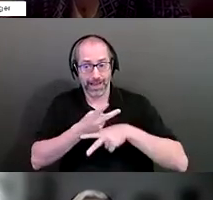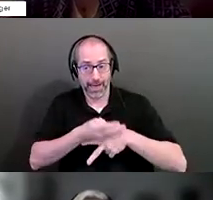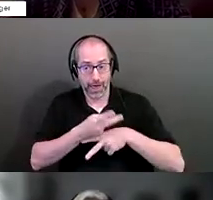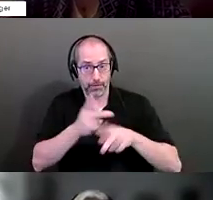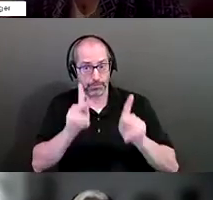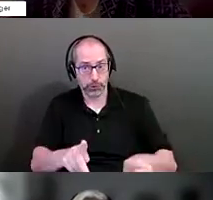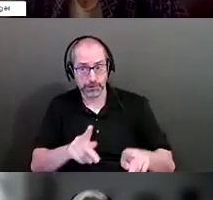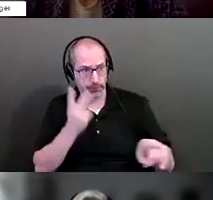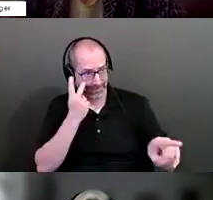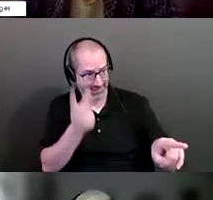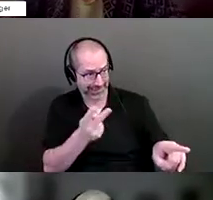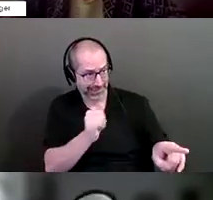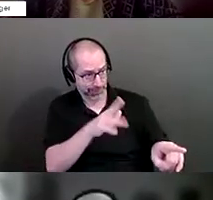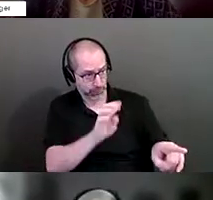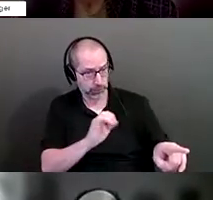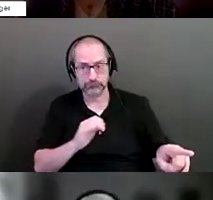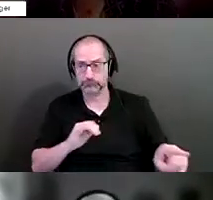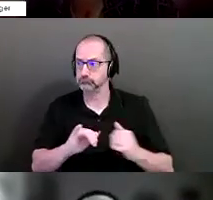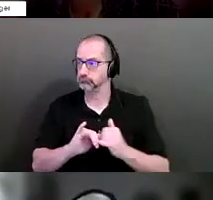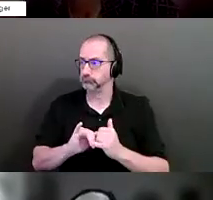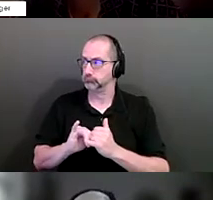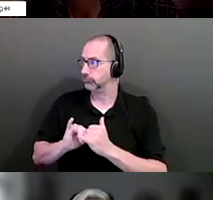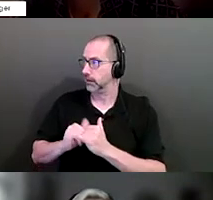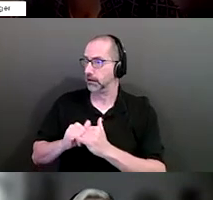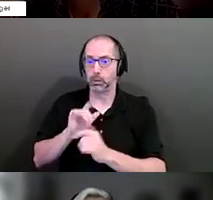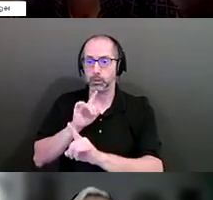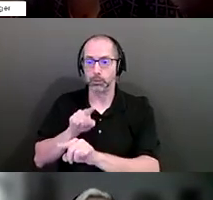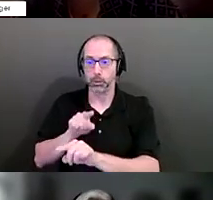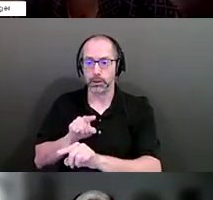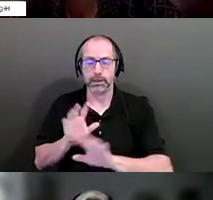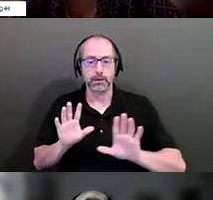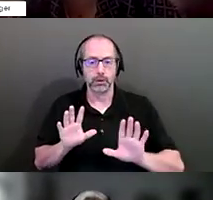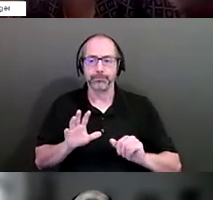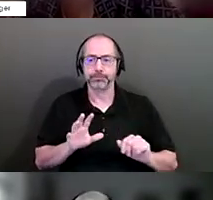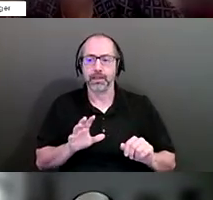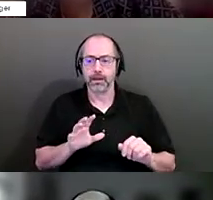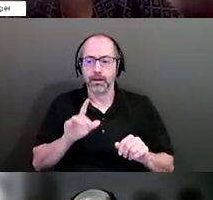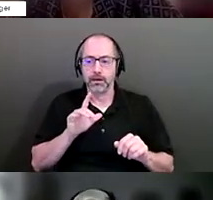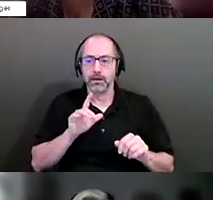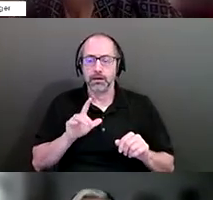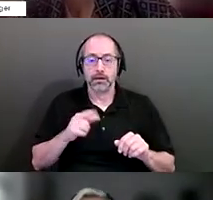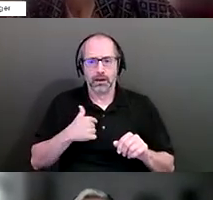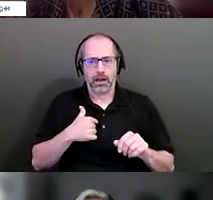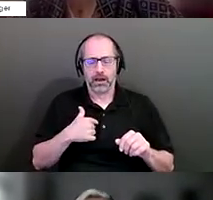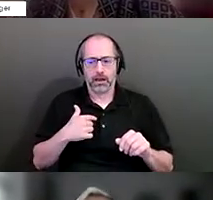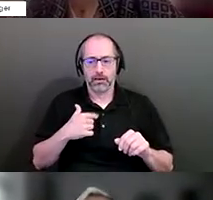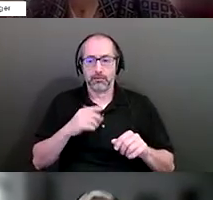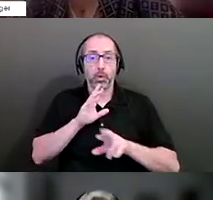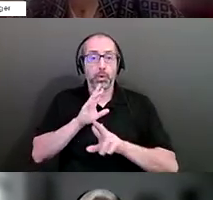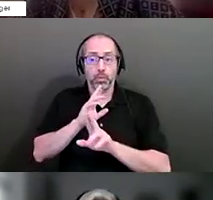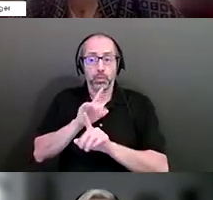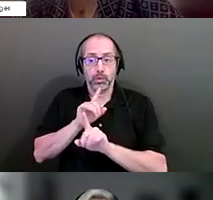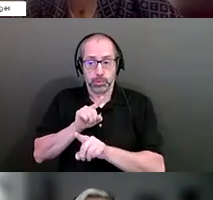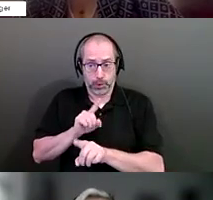So I just want to say, I don't want to take over the Q&A, but when it comes to the reporting piece, things are